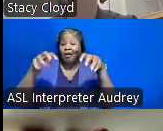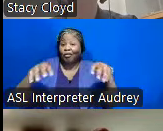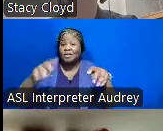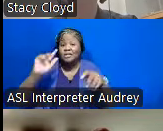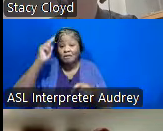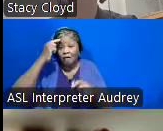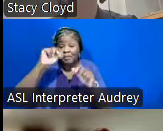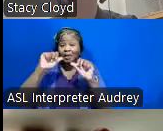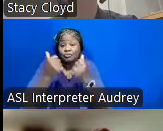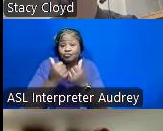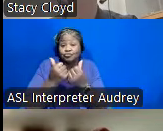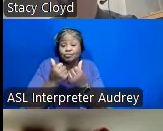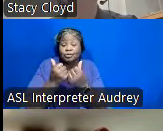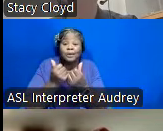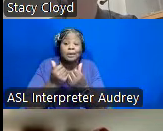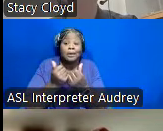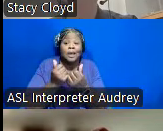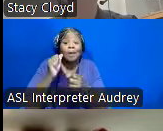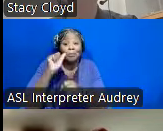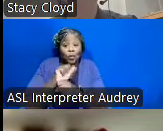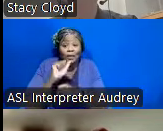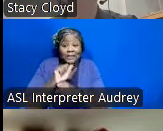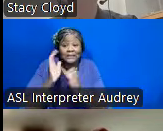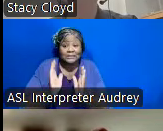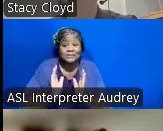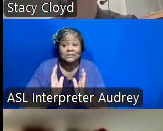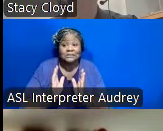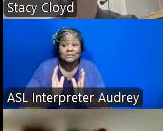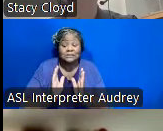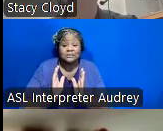agency. Employees typically like